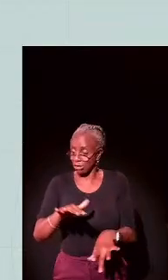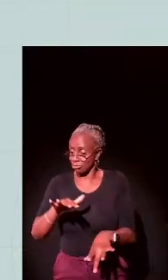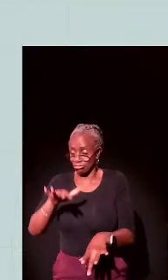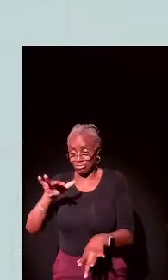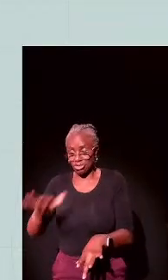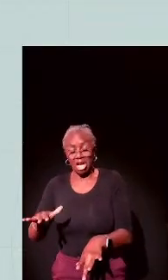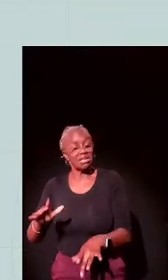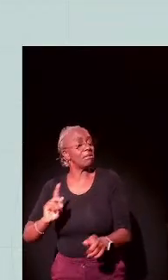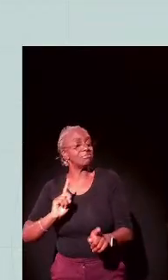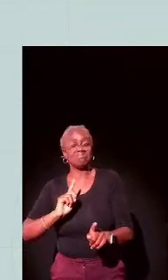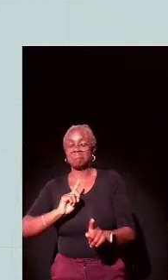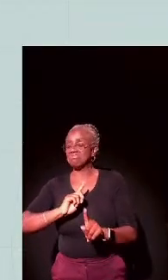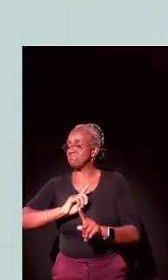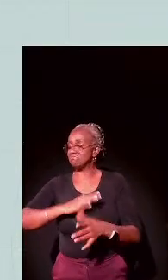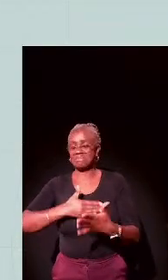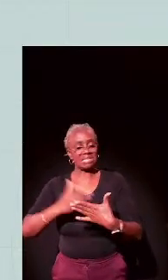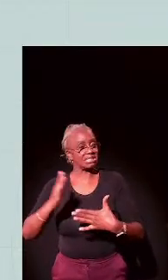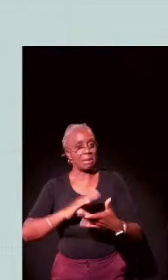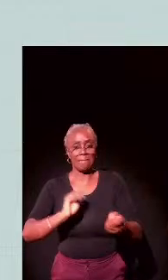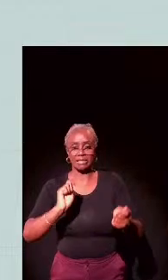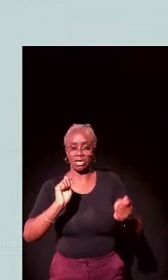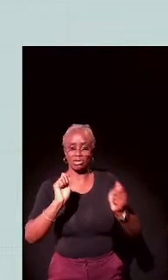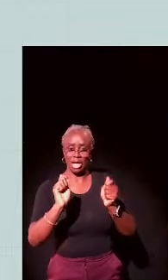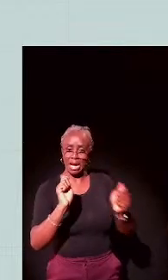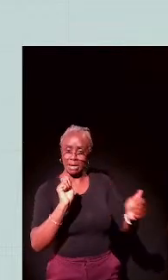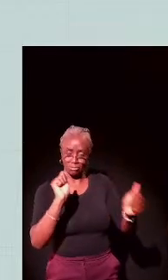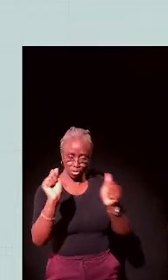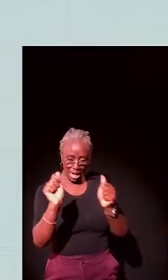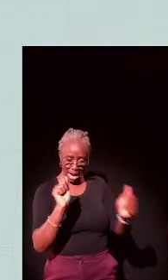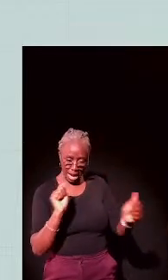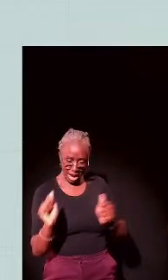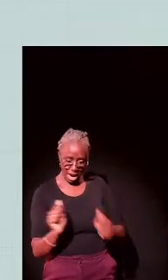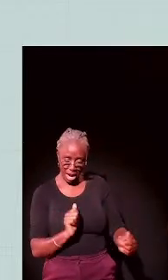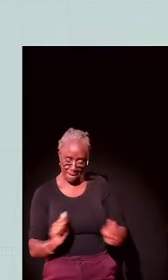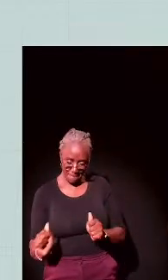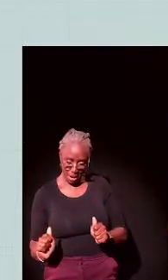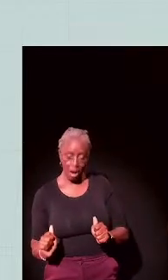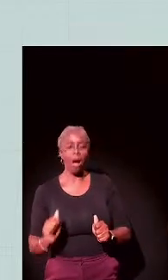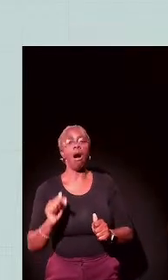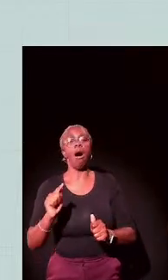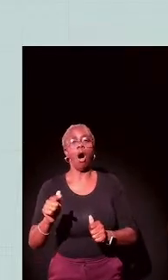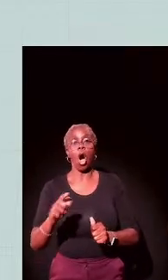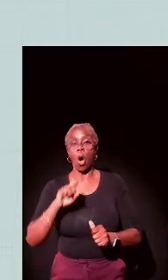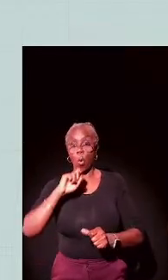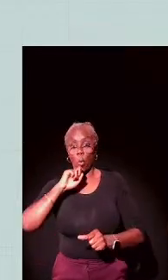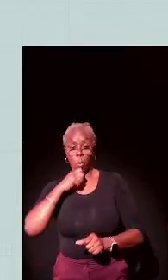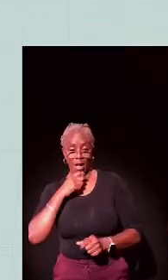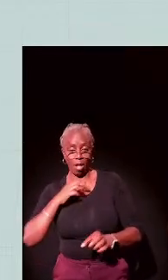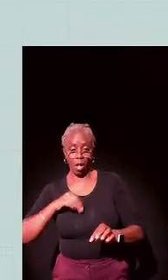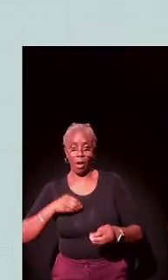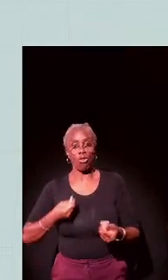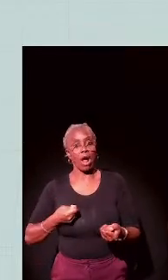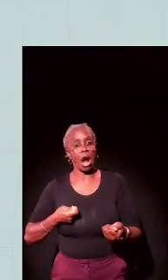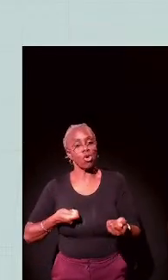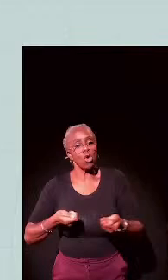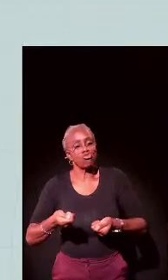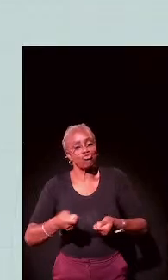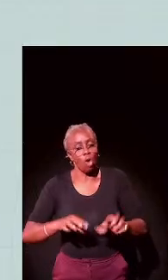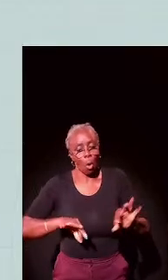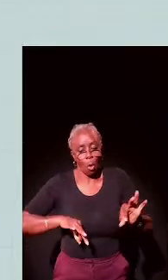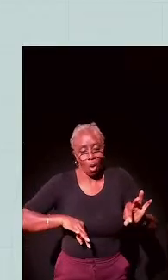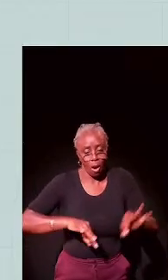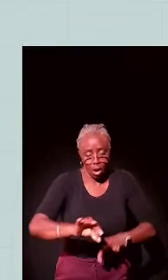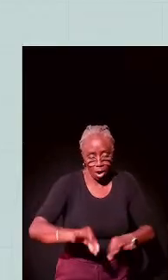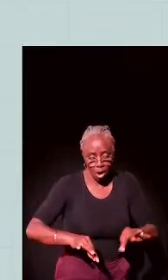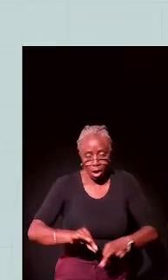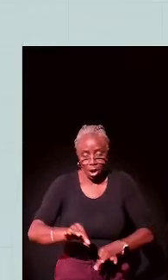what shape, what form it is, into a musical interface or a control interface generally.